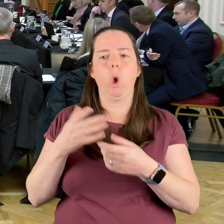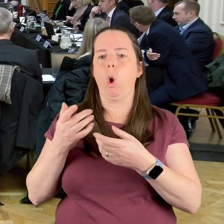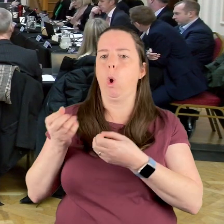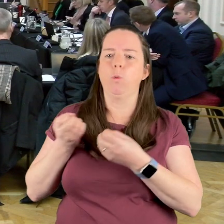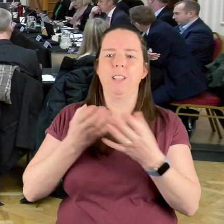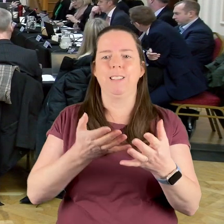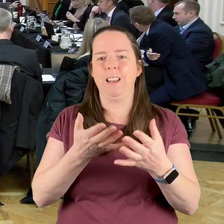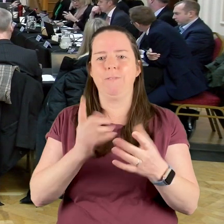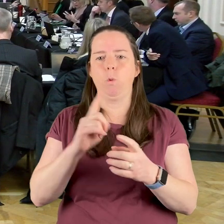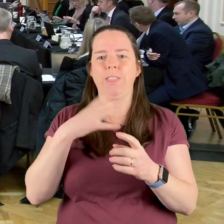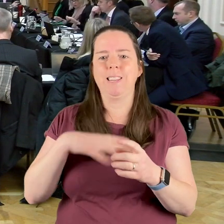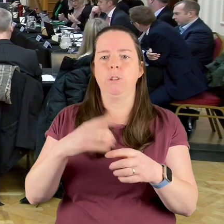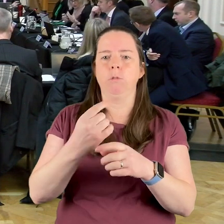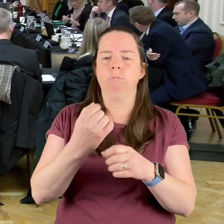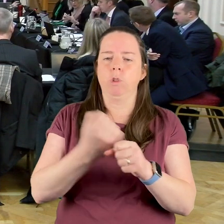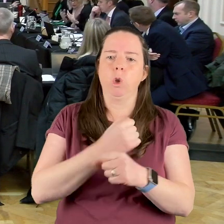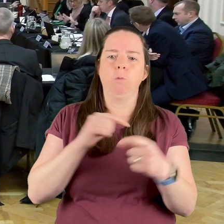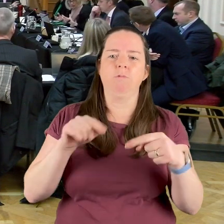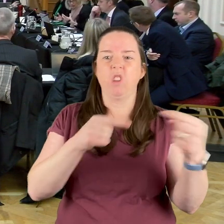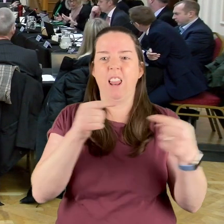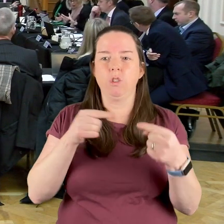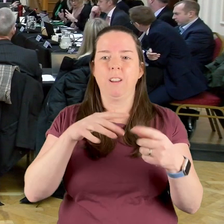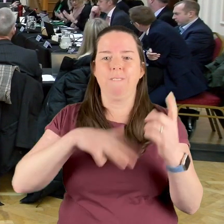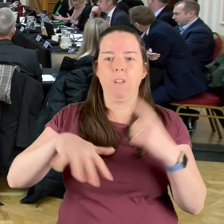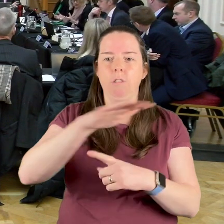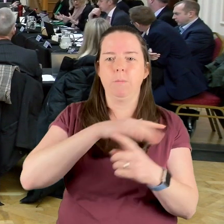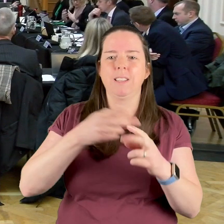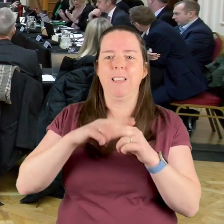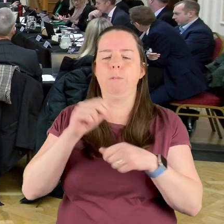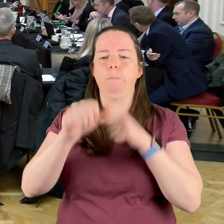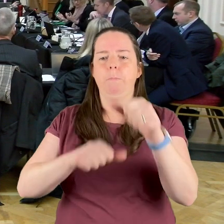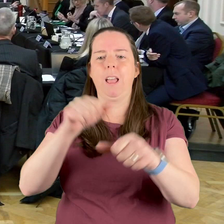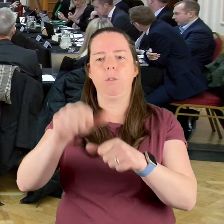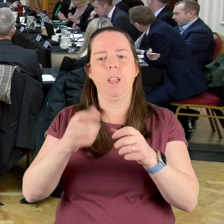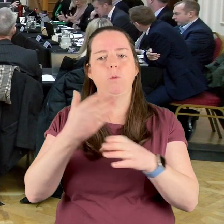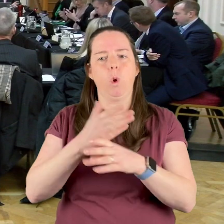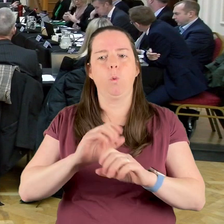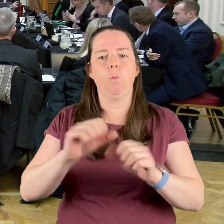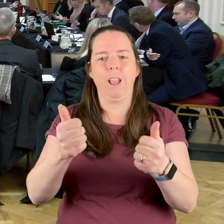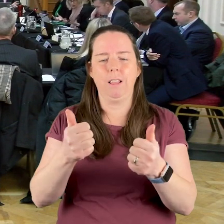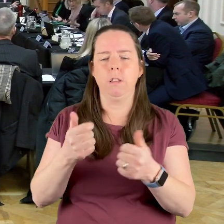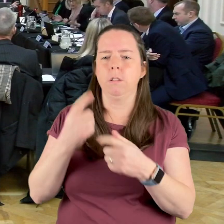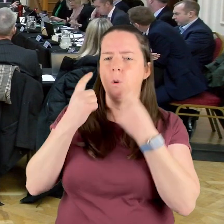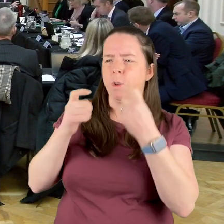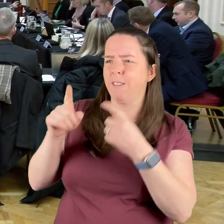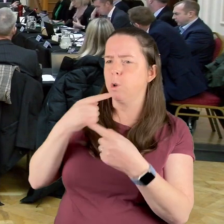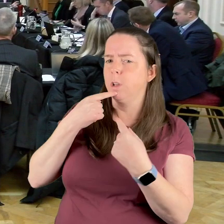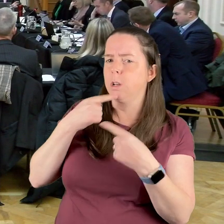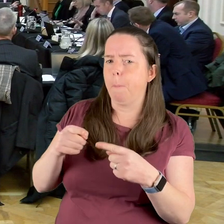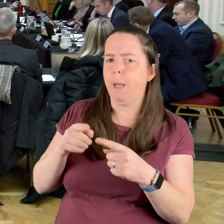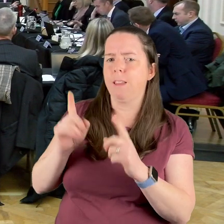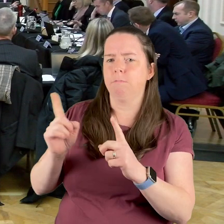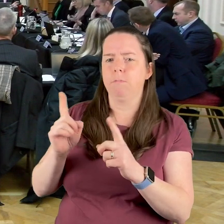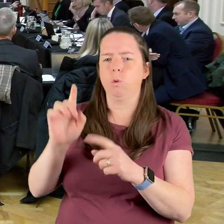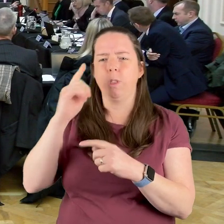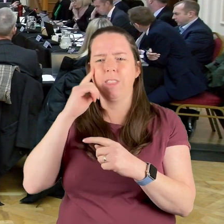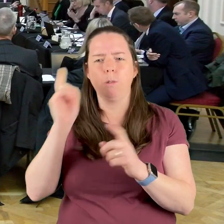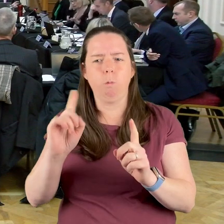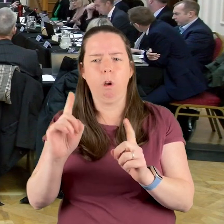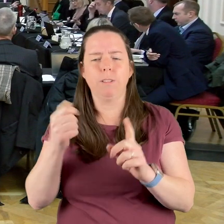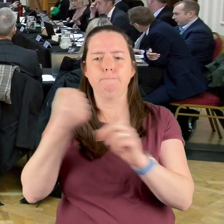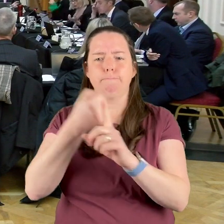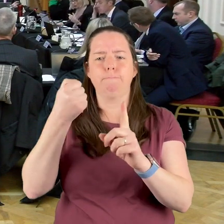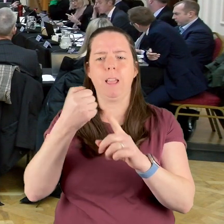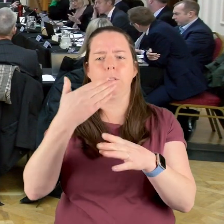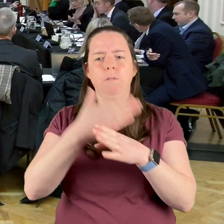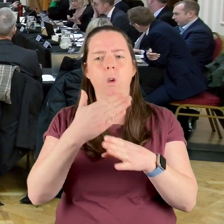And I think our acutes can only deliver what they need to do in this very challenging environment if those pathways work really well. So I wonder if you